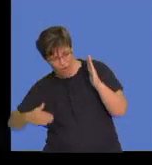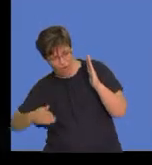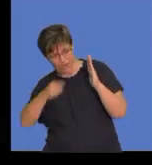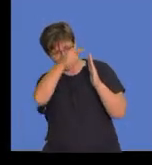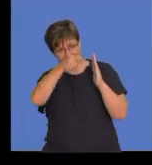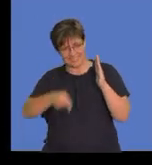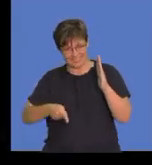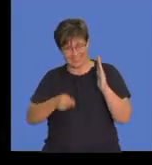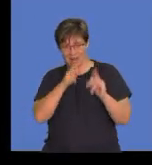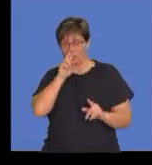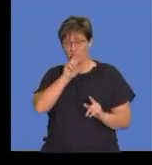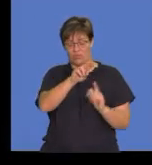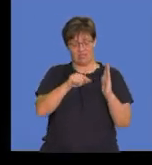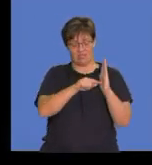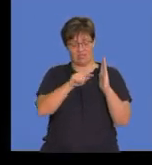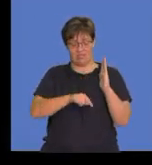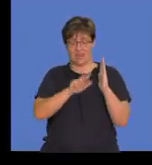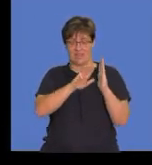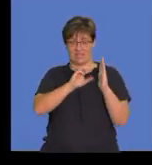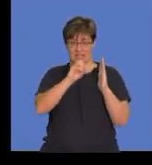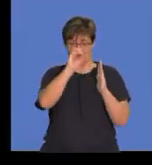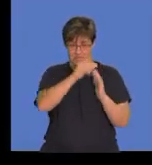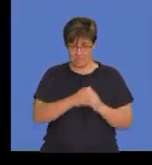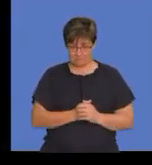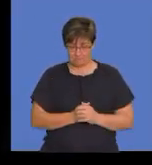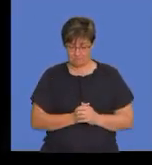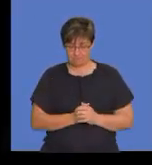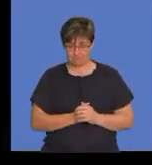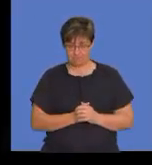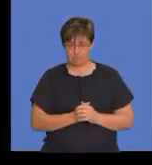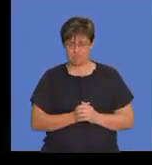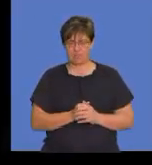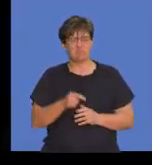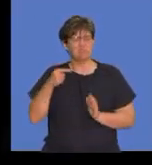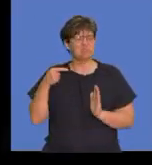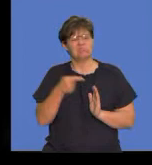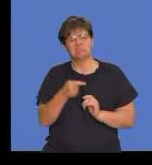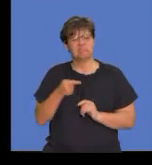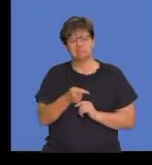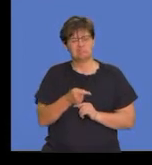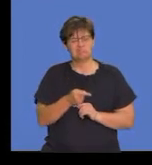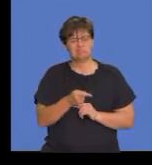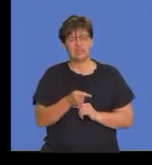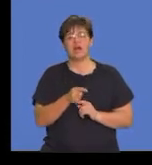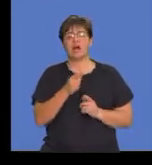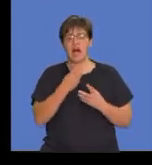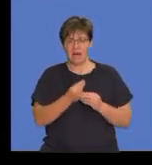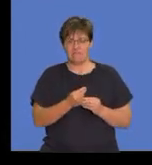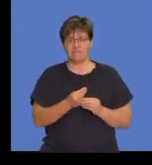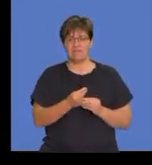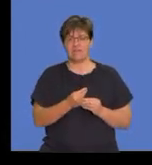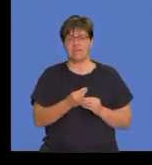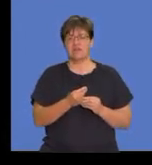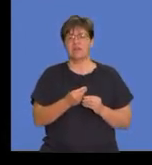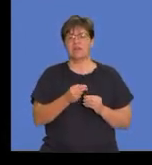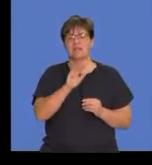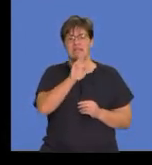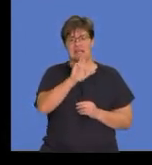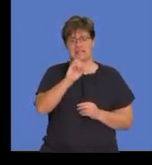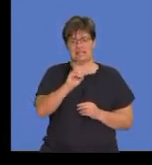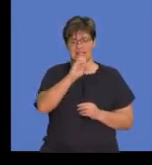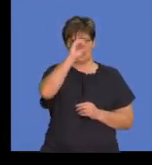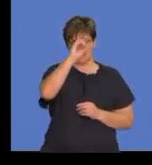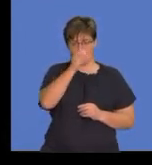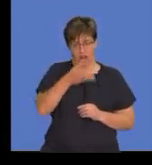a right-angled triangle. Now, right-angled triangles are triangles that contain a